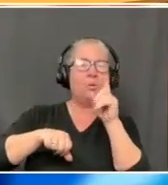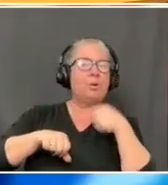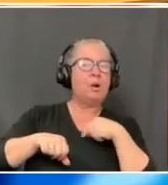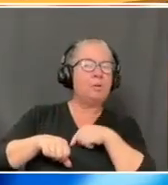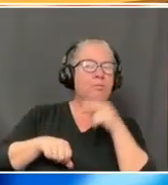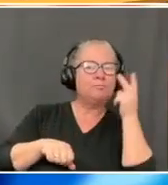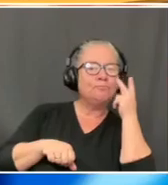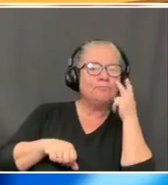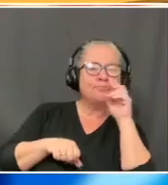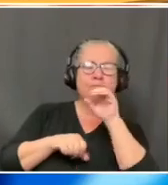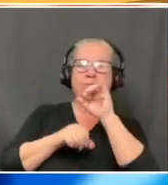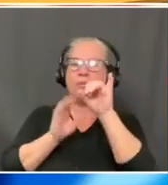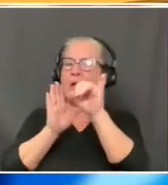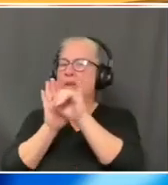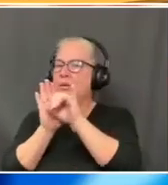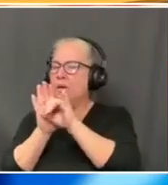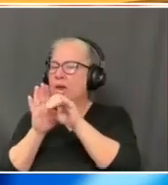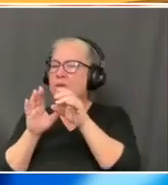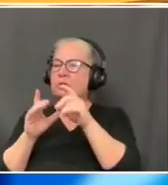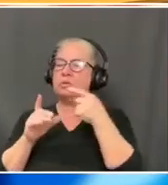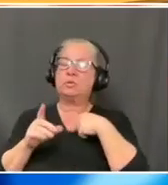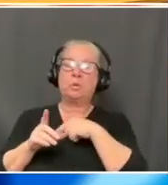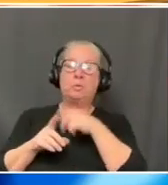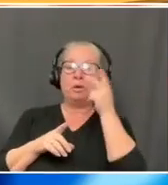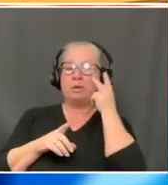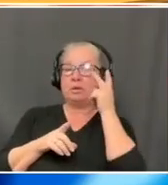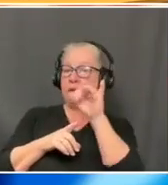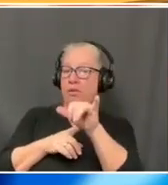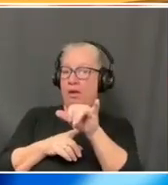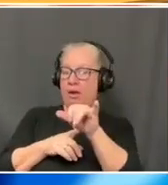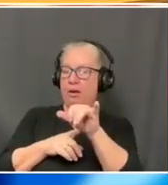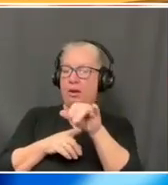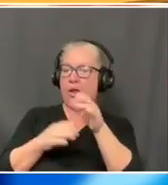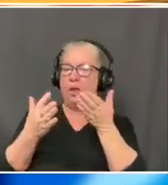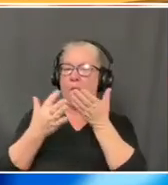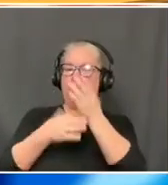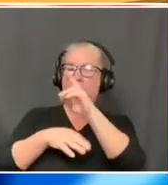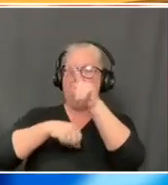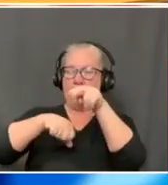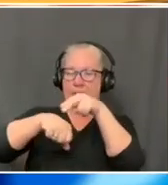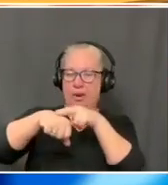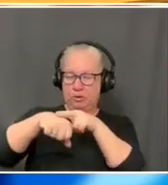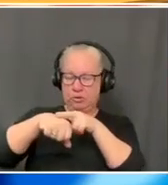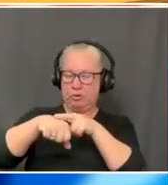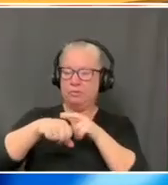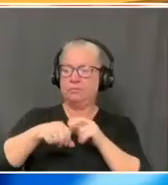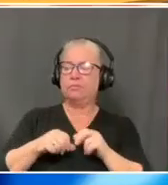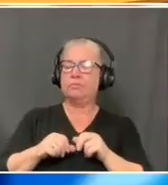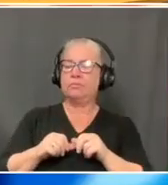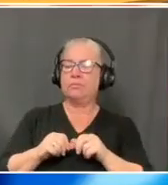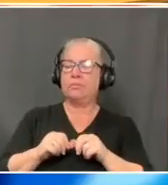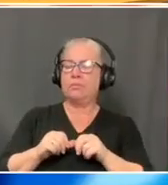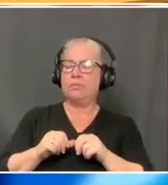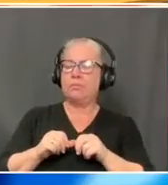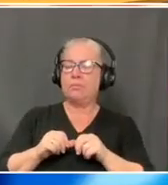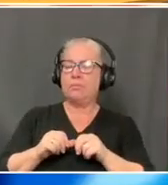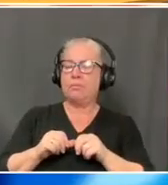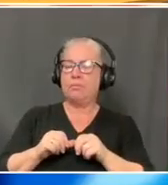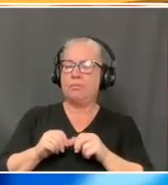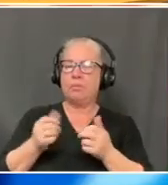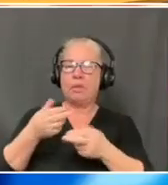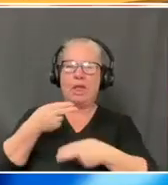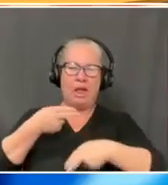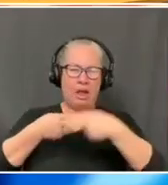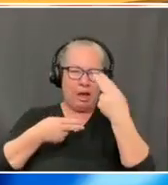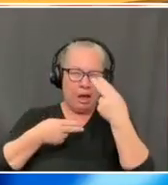seeing nationwide is, as a result of that, higher levels of spending.